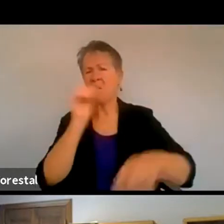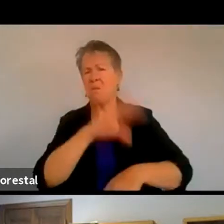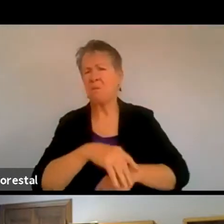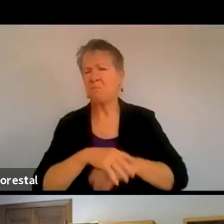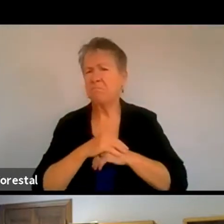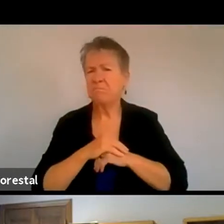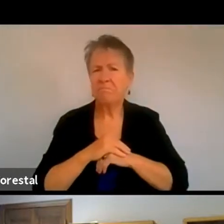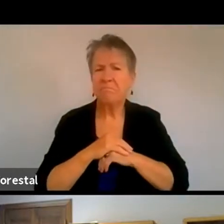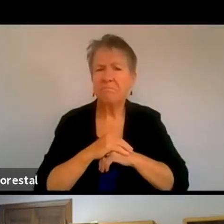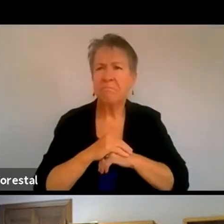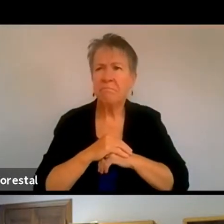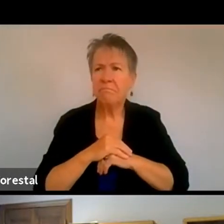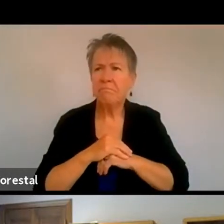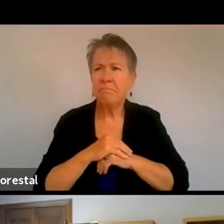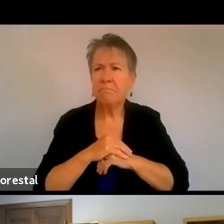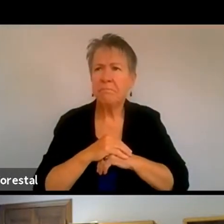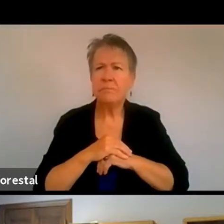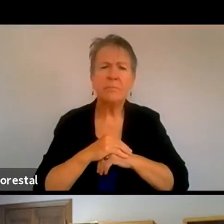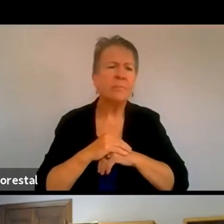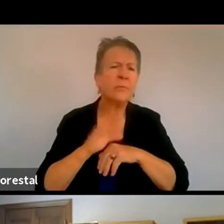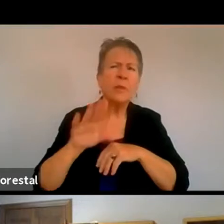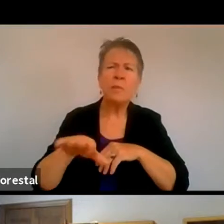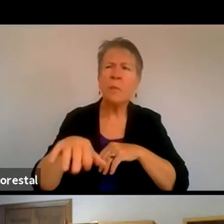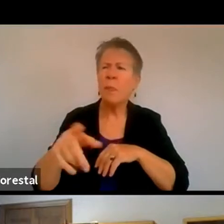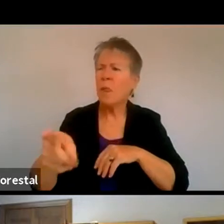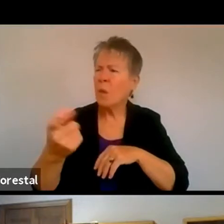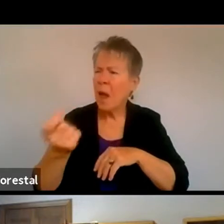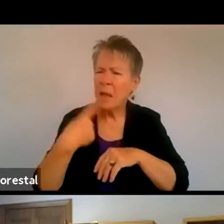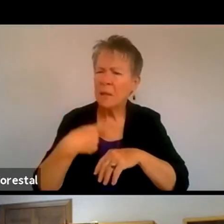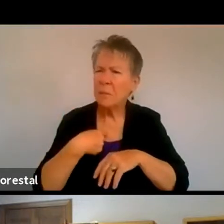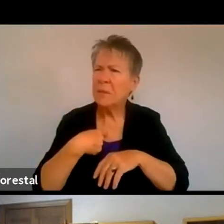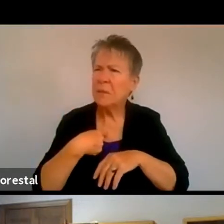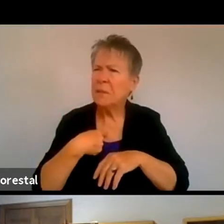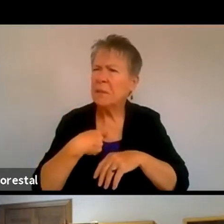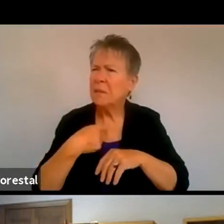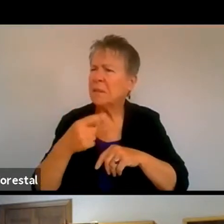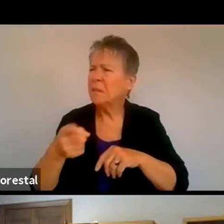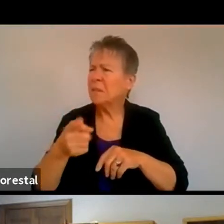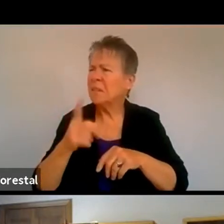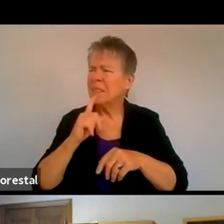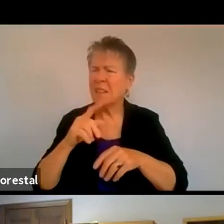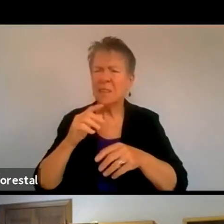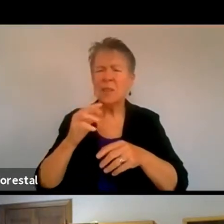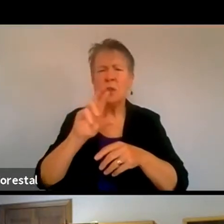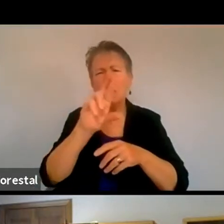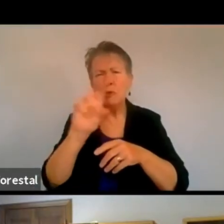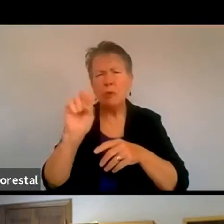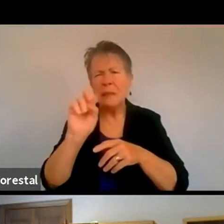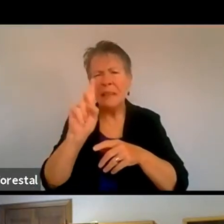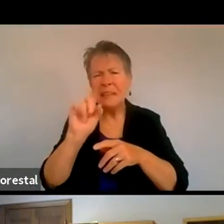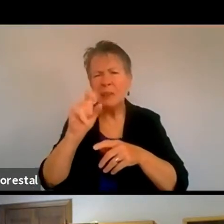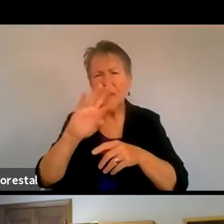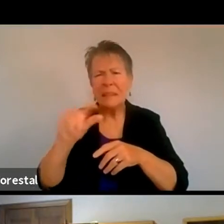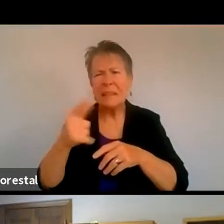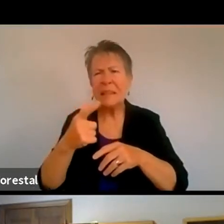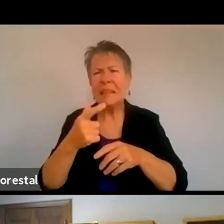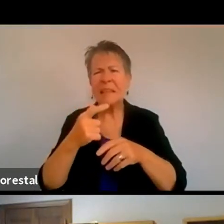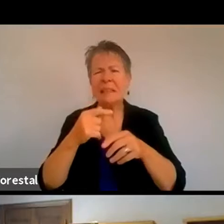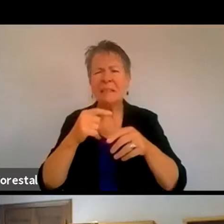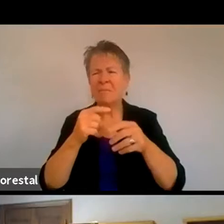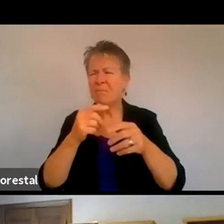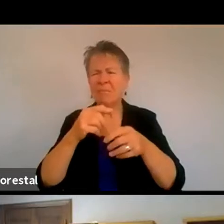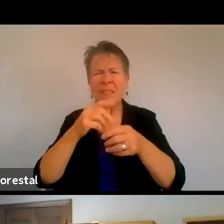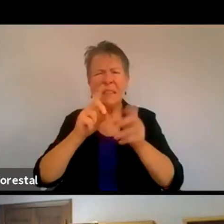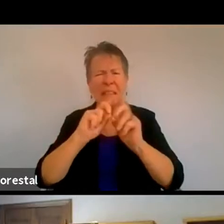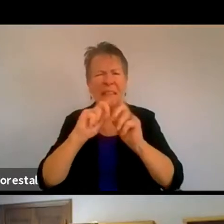is this the question on redistricting? That's correct, yes. Yeah, I mean, I haven't given it a tremendous amount of focus.